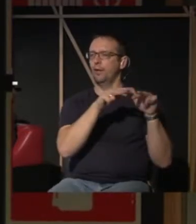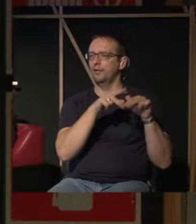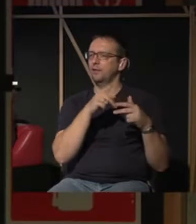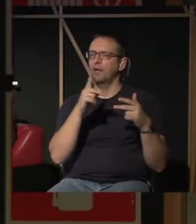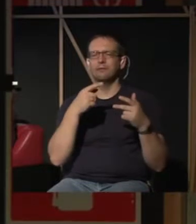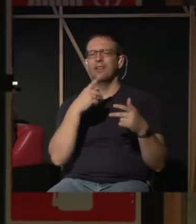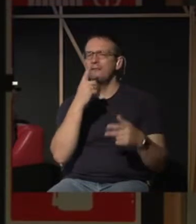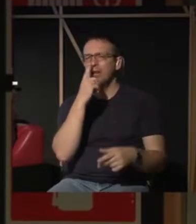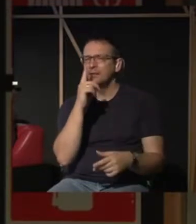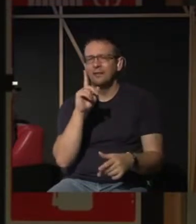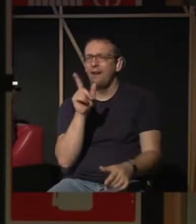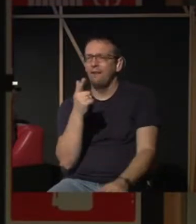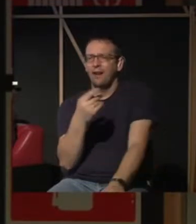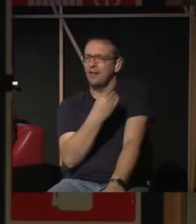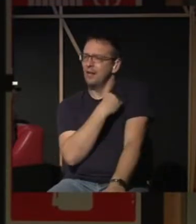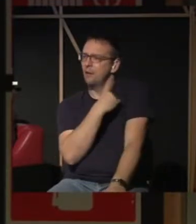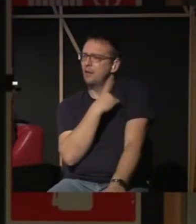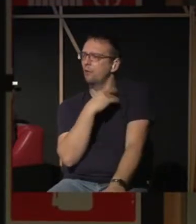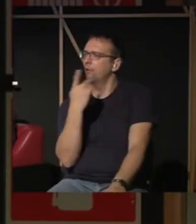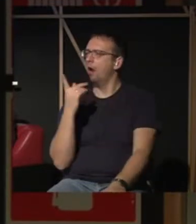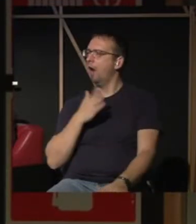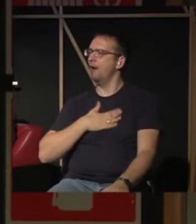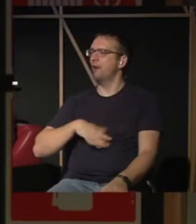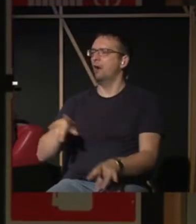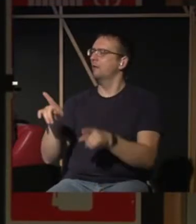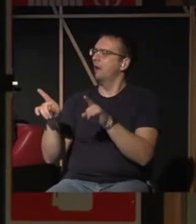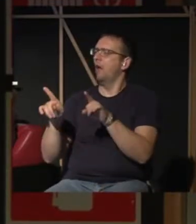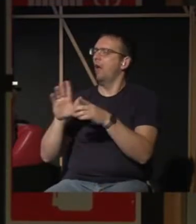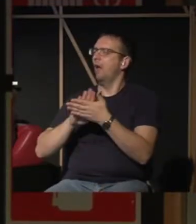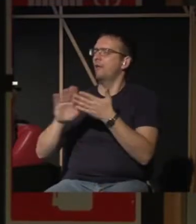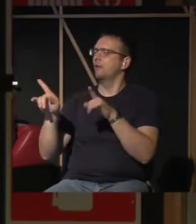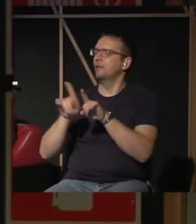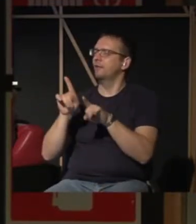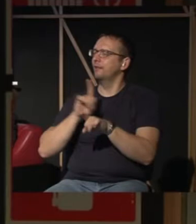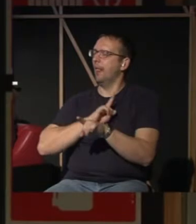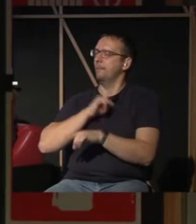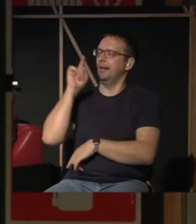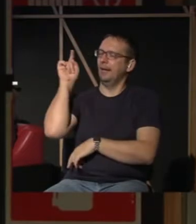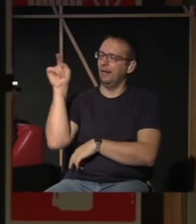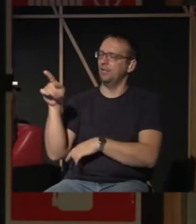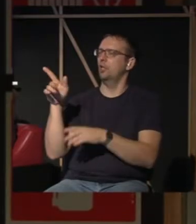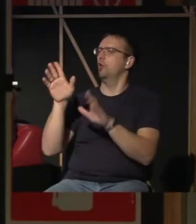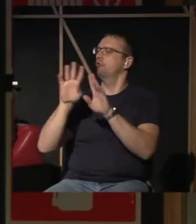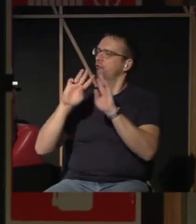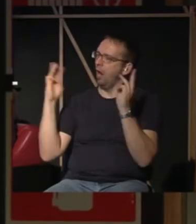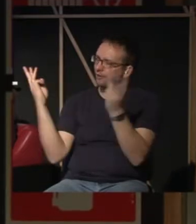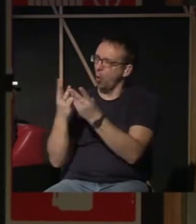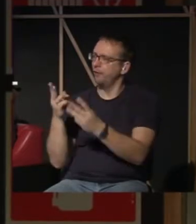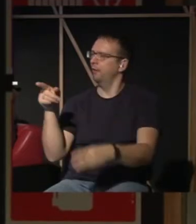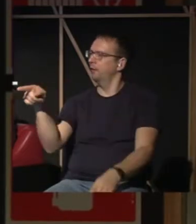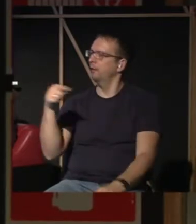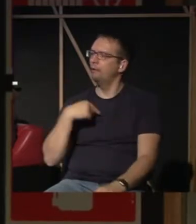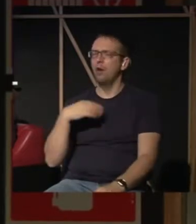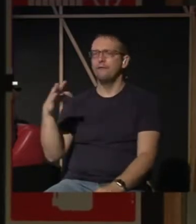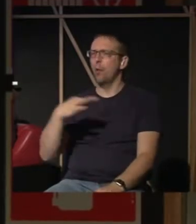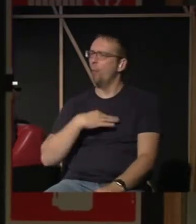to us. And I think that it was not only a learning experience for us, but also for CAFE in order to learn more fully